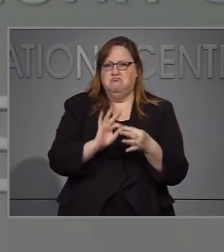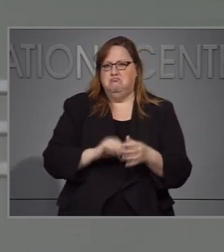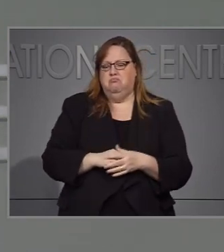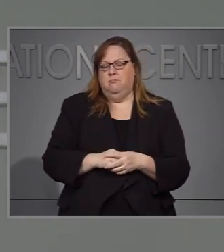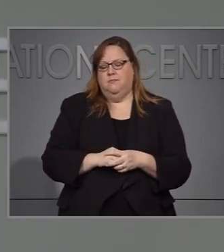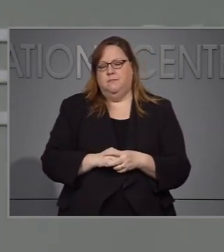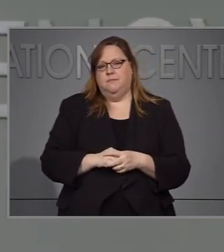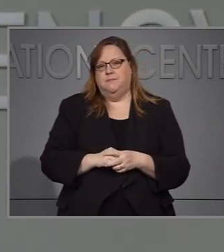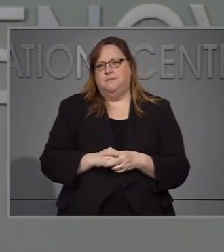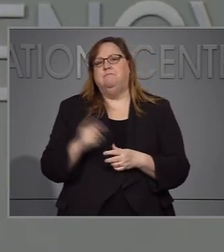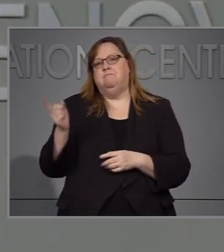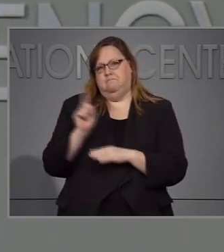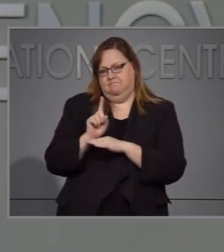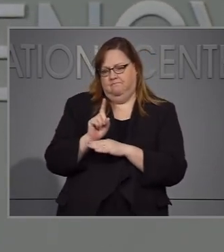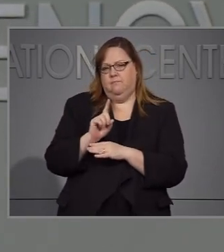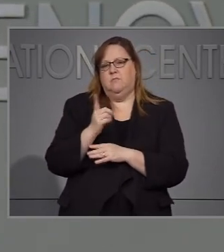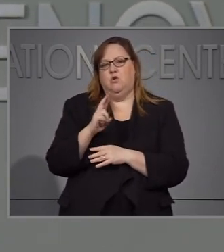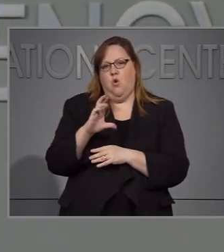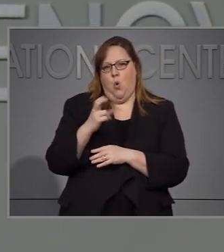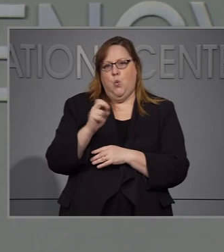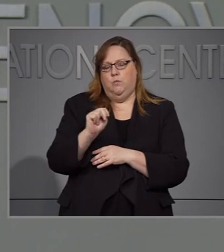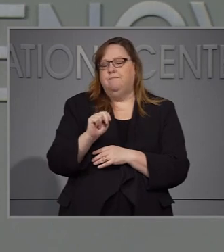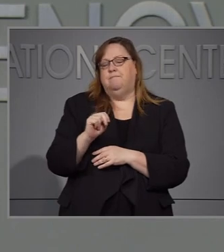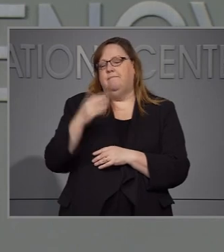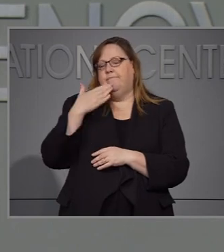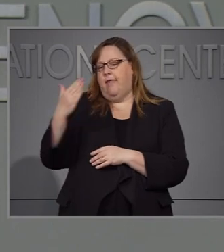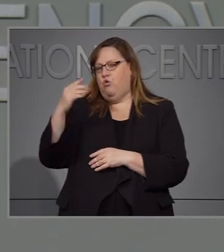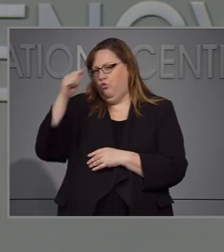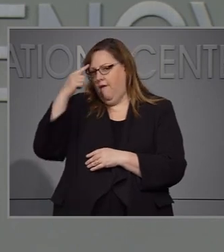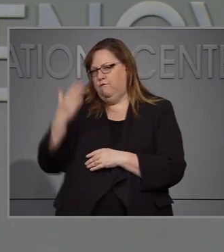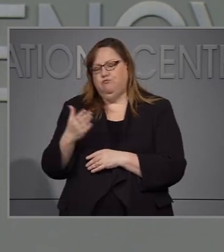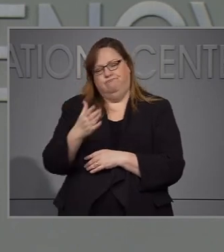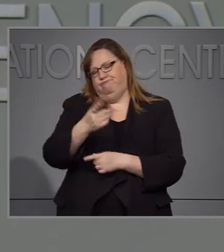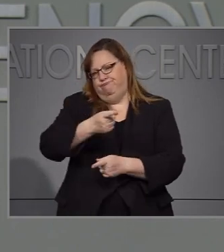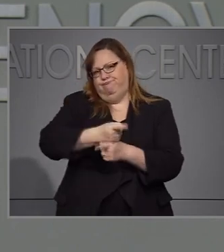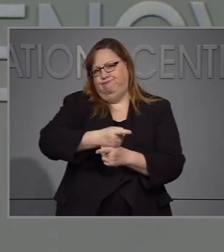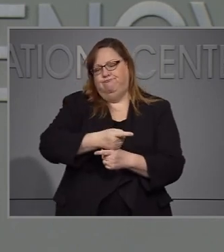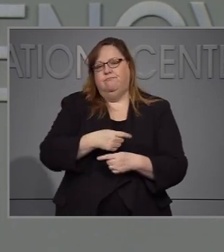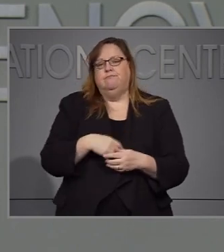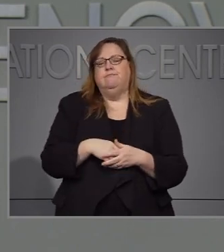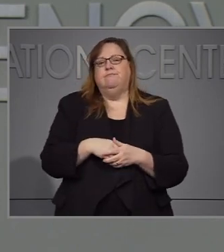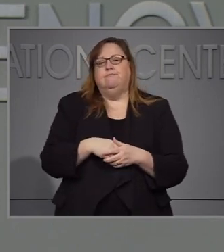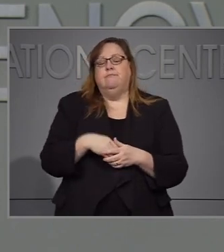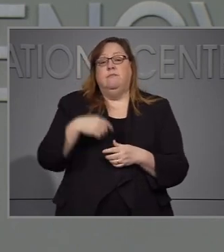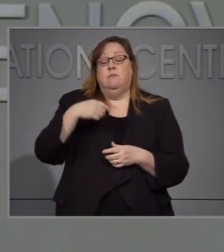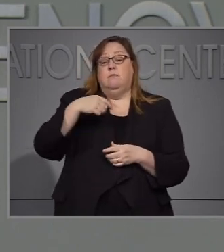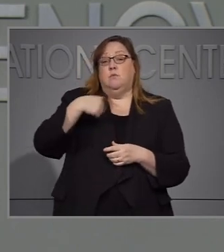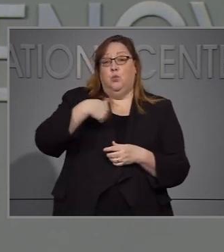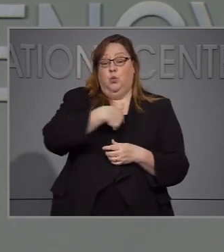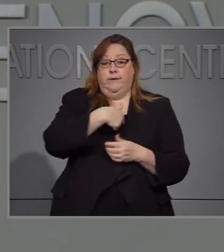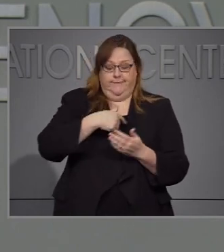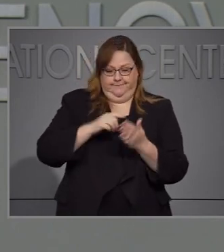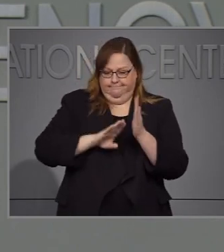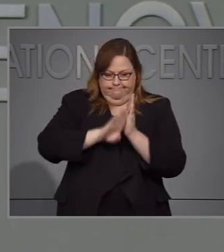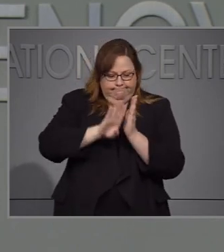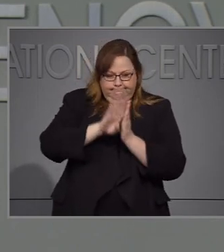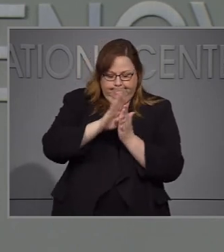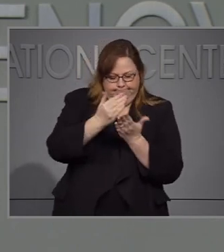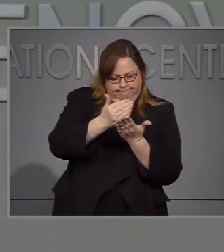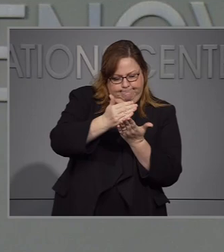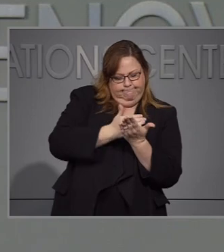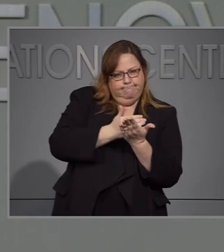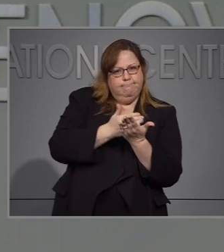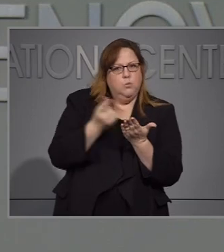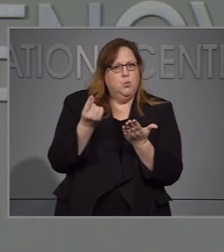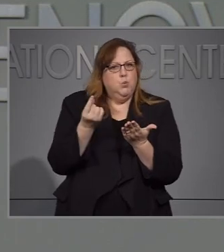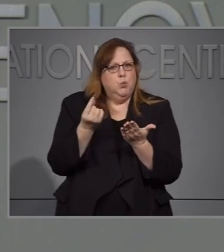Thank you, Governor. Yes, that is exactly right, is that we have sent very detailed protocols to our schools